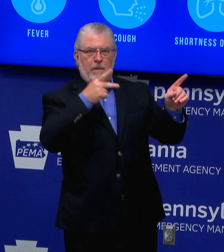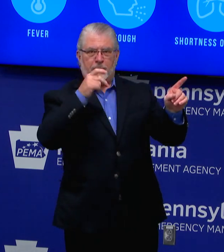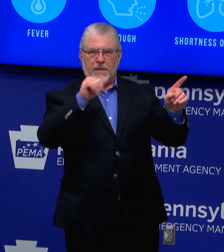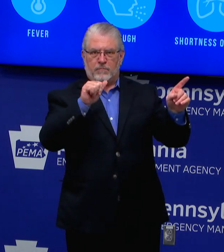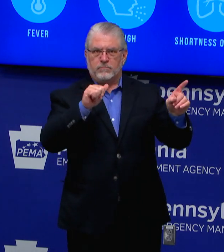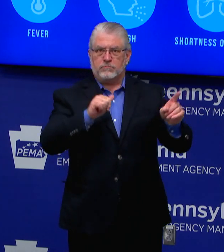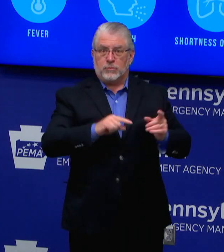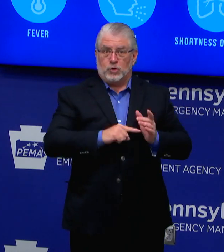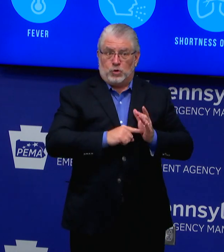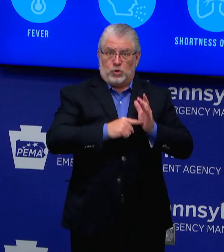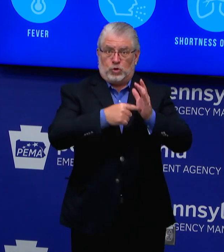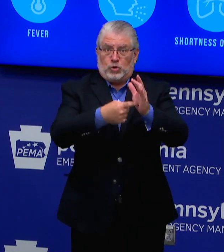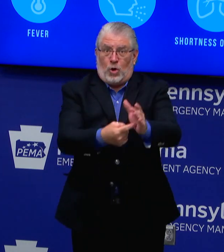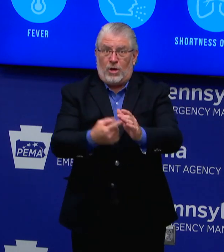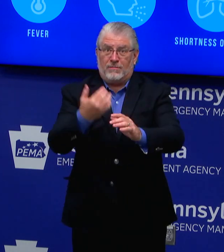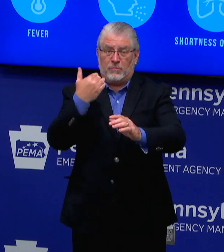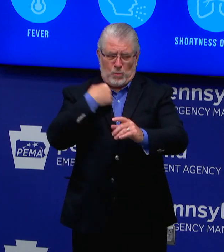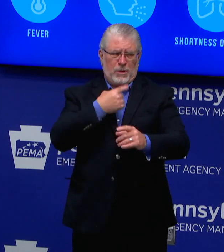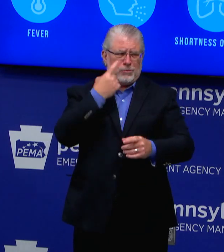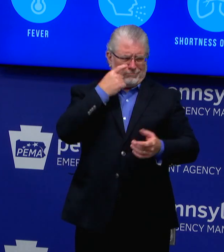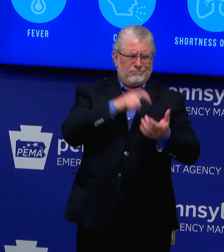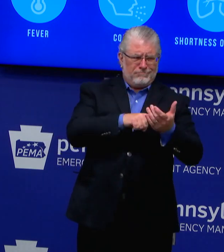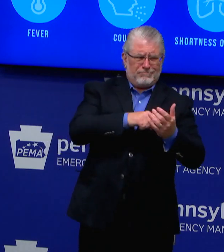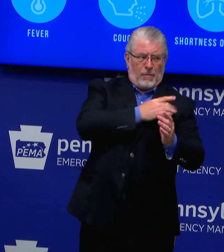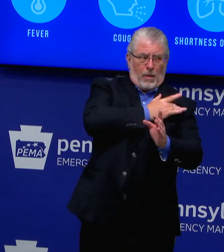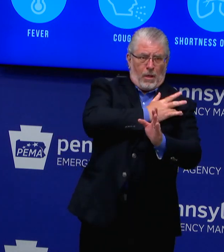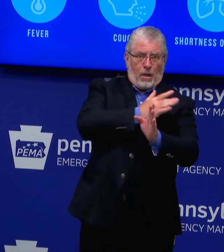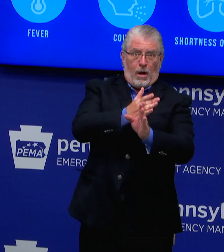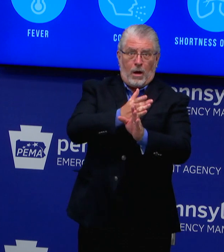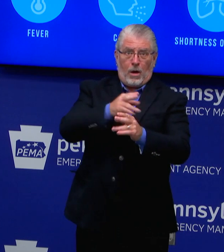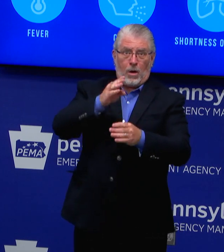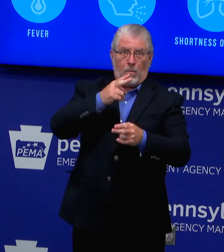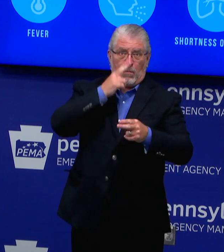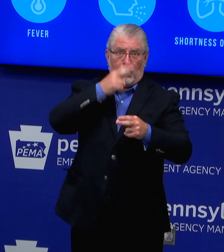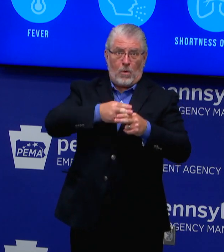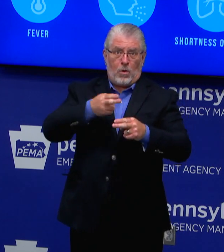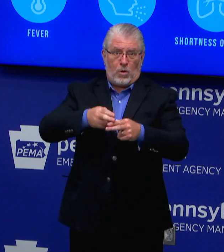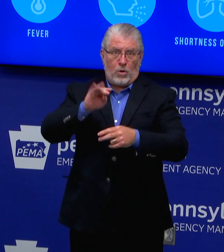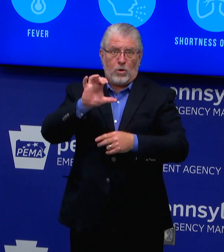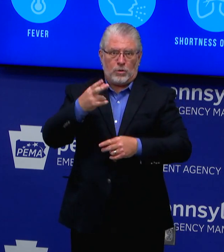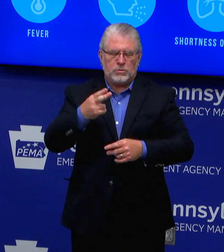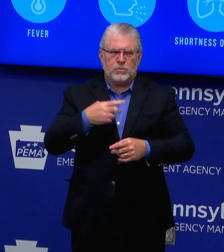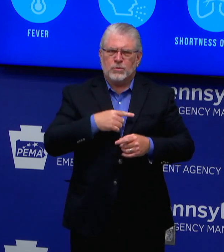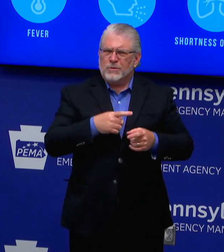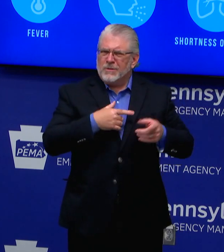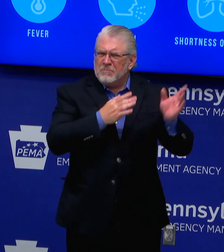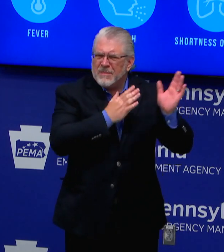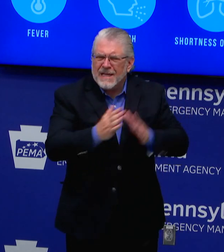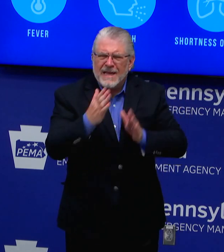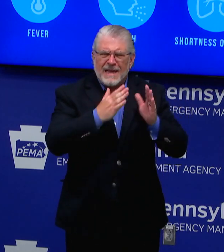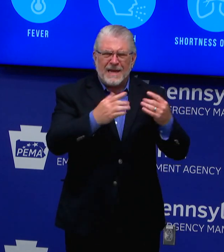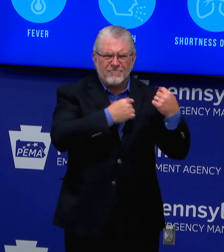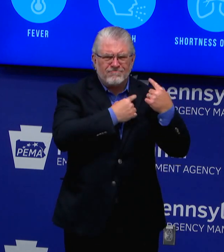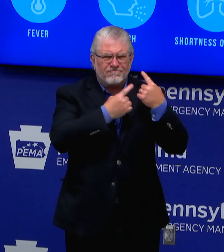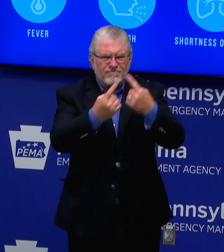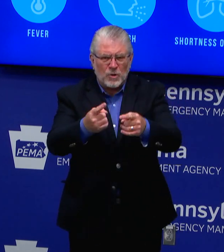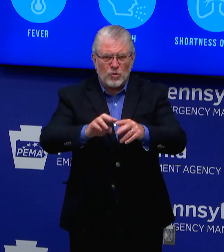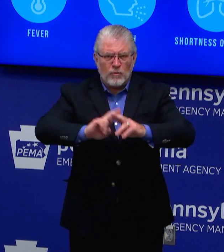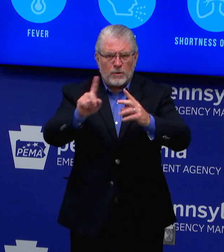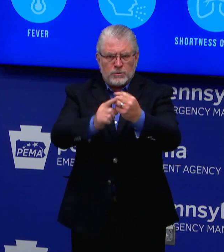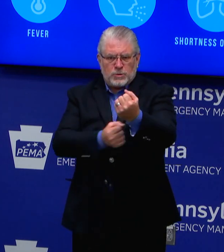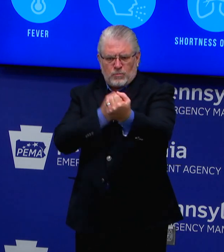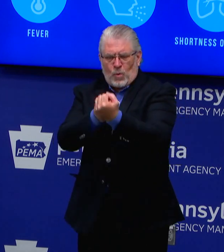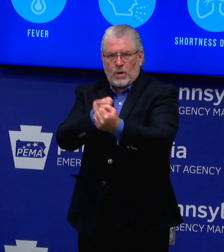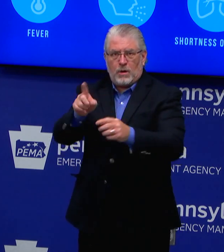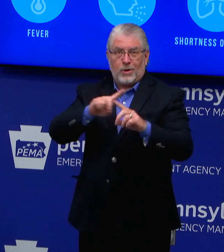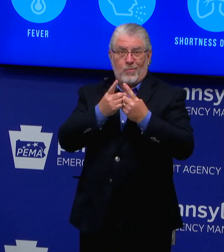in the state, in support of planning and response efforts in concert with and in support of the Department of Health. The center is